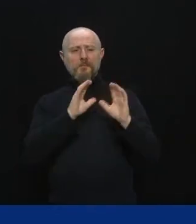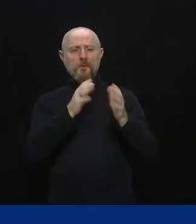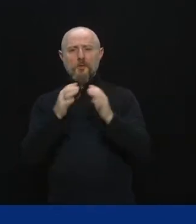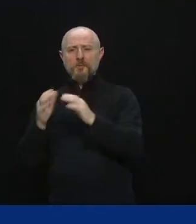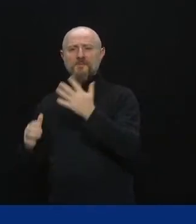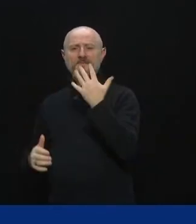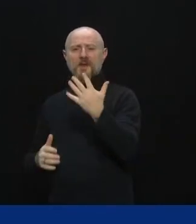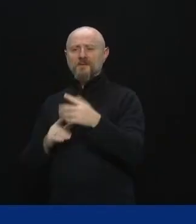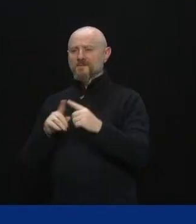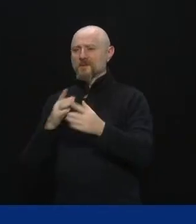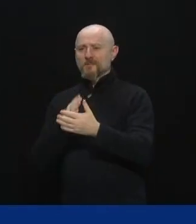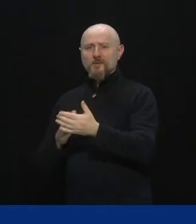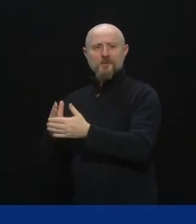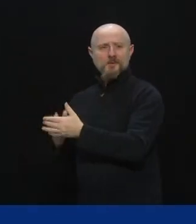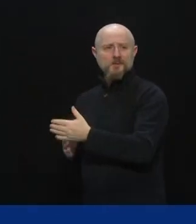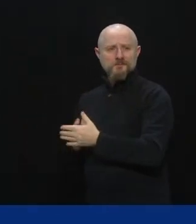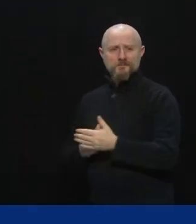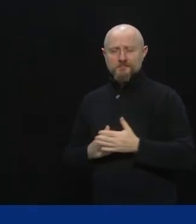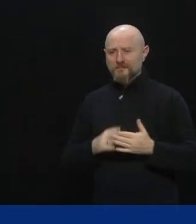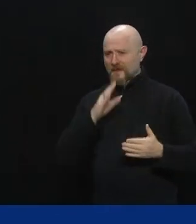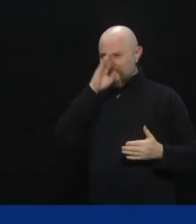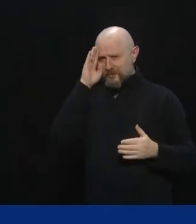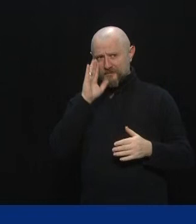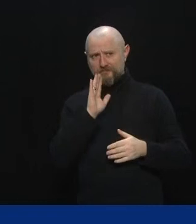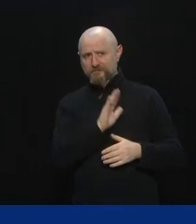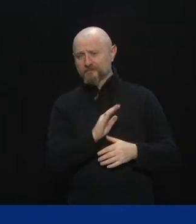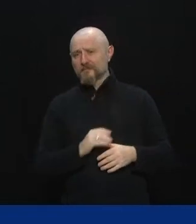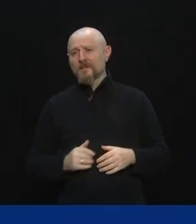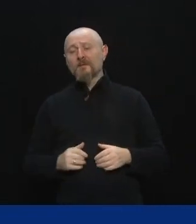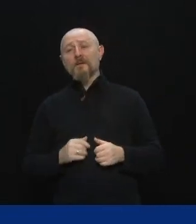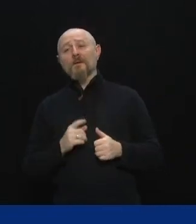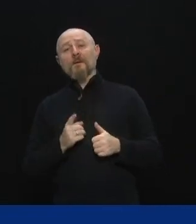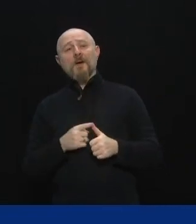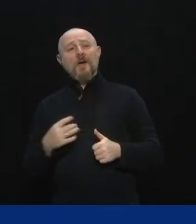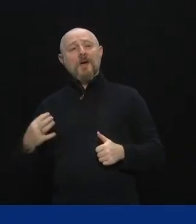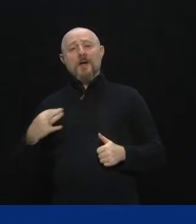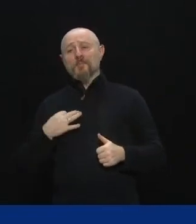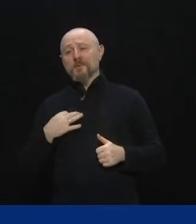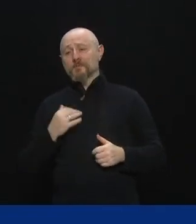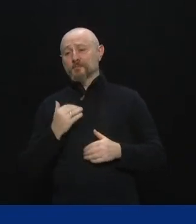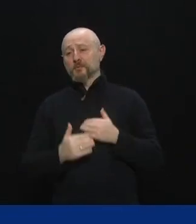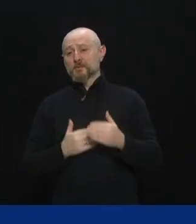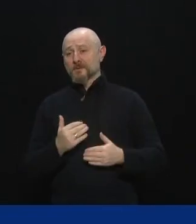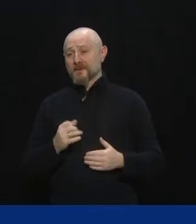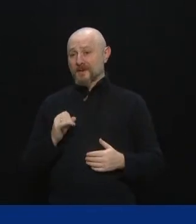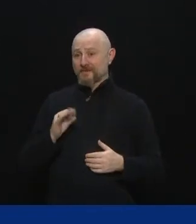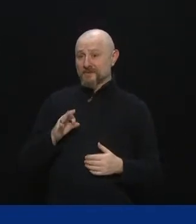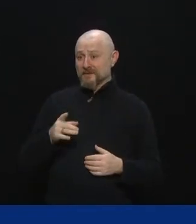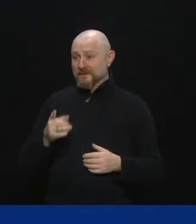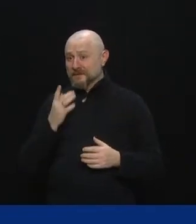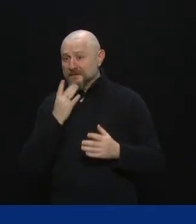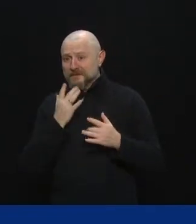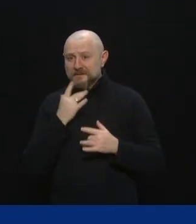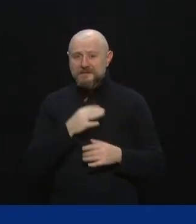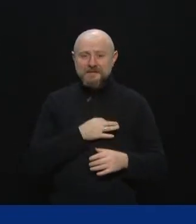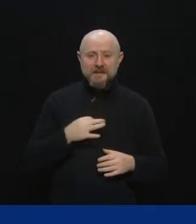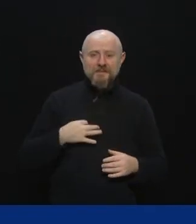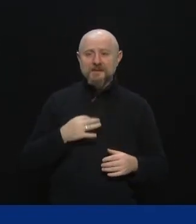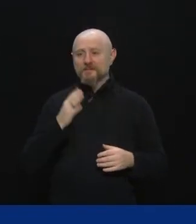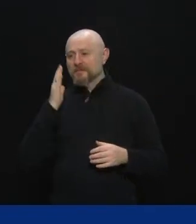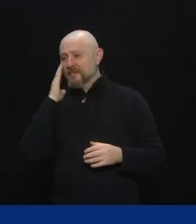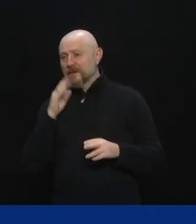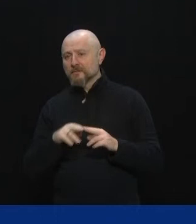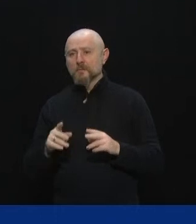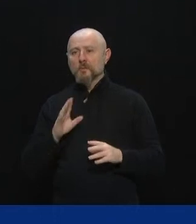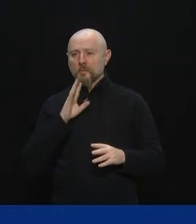And so, as you know, we talked about elective procedures. That is still an option available to us if we need to increase more capacity. We still have about 30